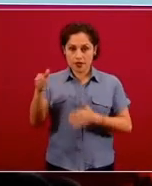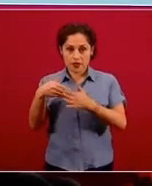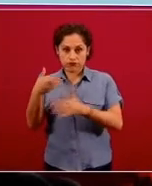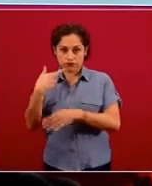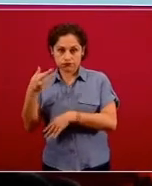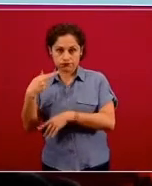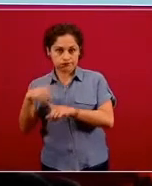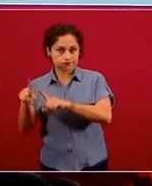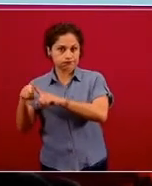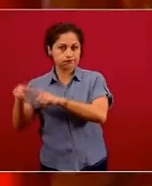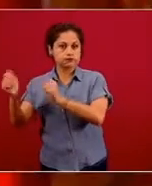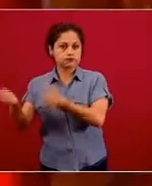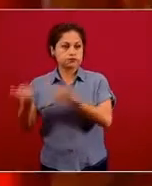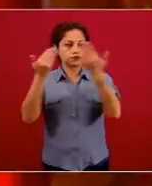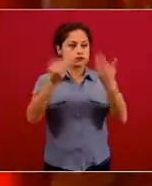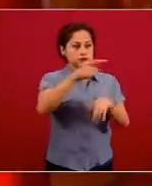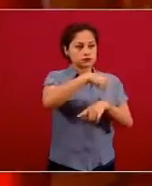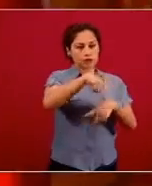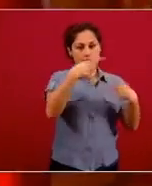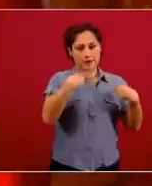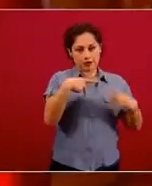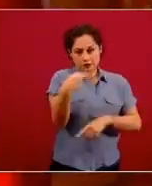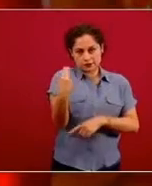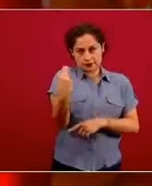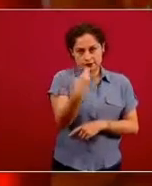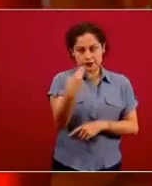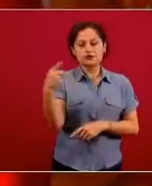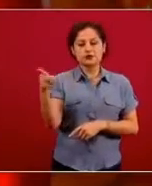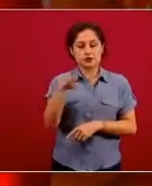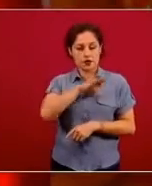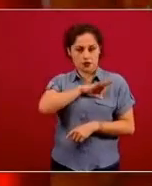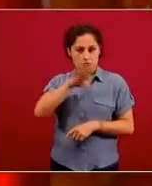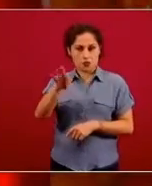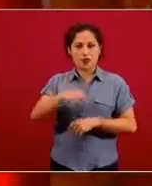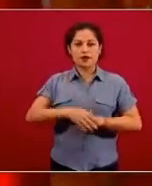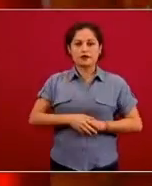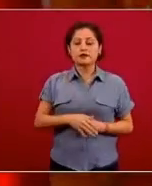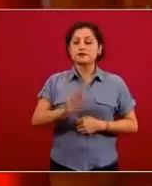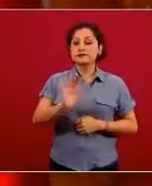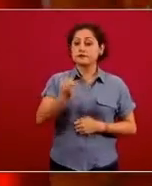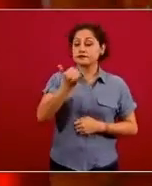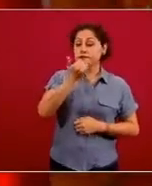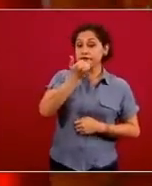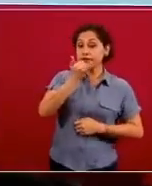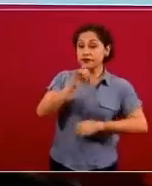has put themselves forward as a volunteer to deliver food to health professionals as well.